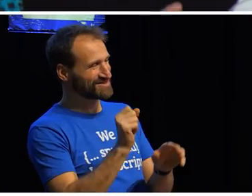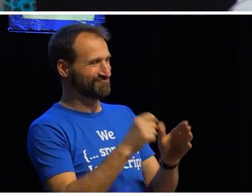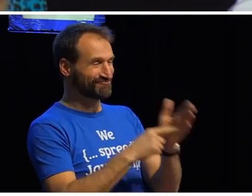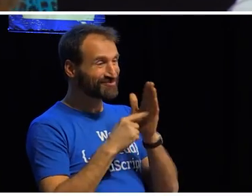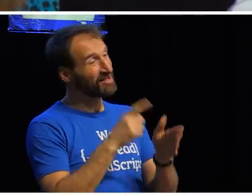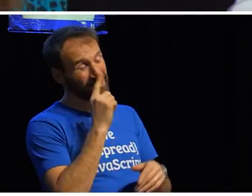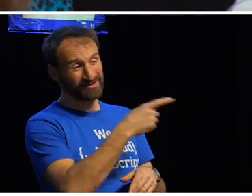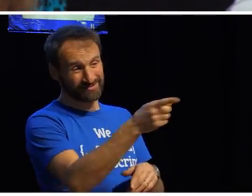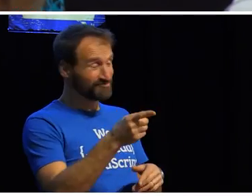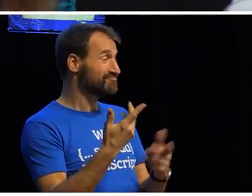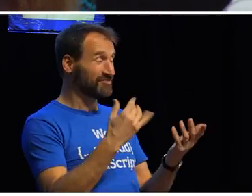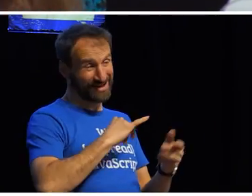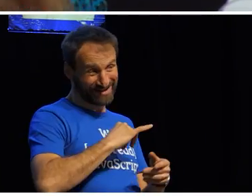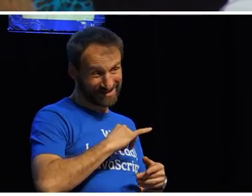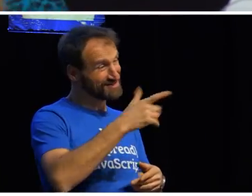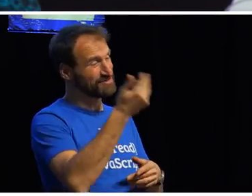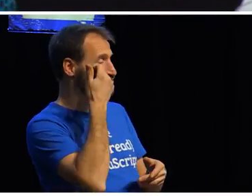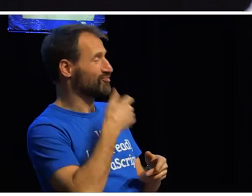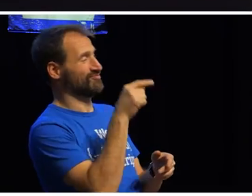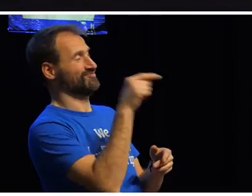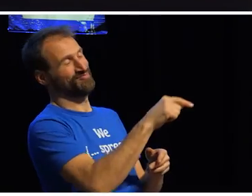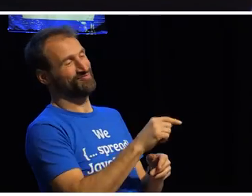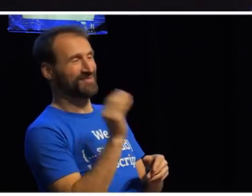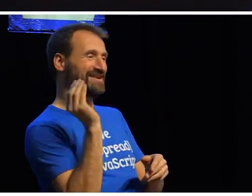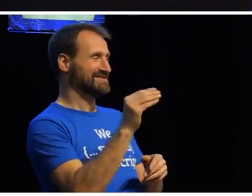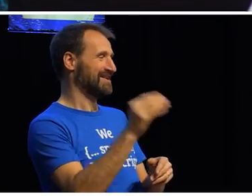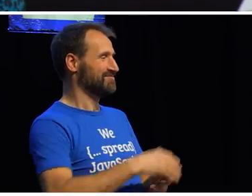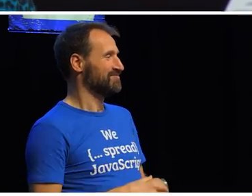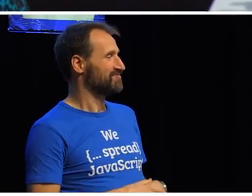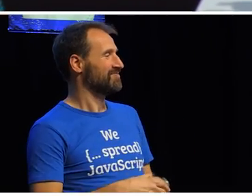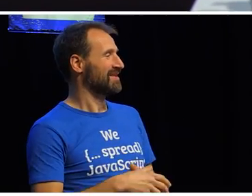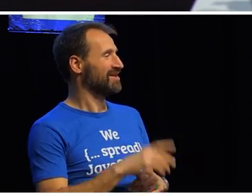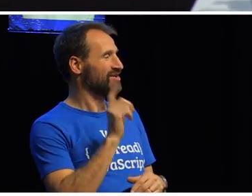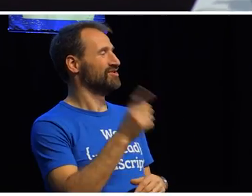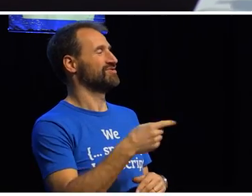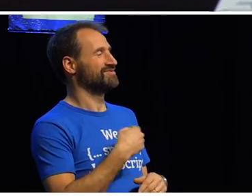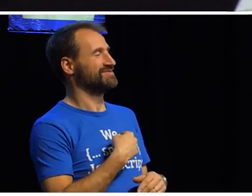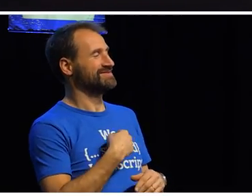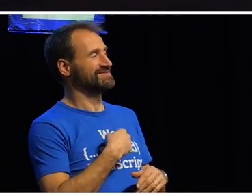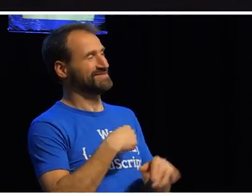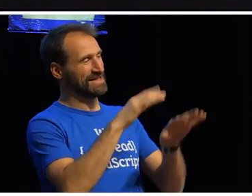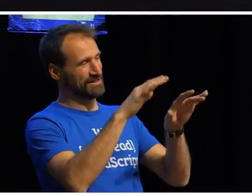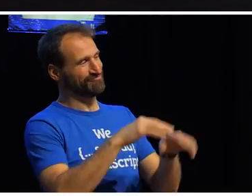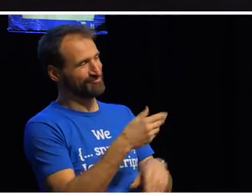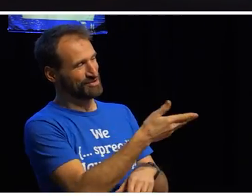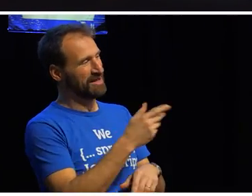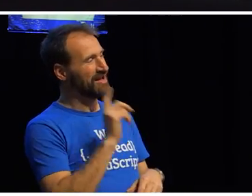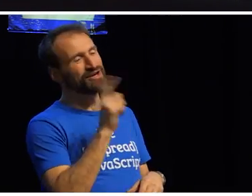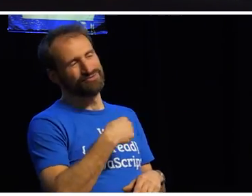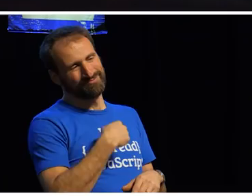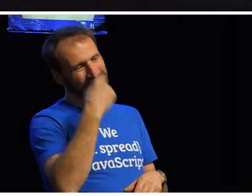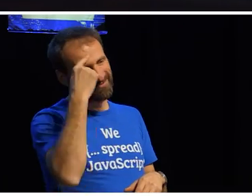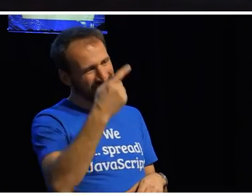you're interested, please do install. And I wrote a blog about it too. So So I use a Node.js